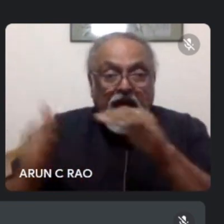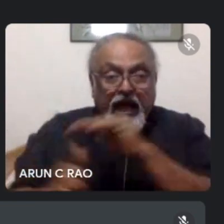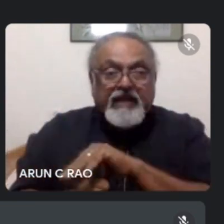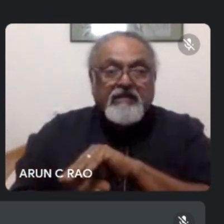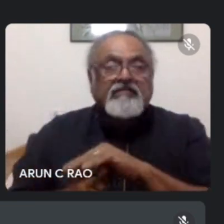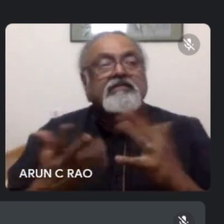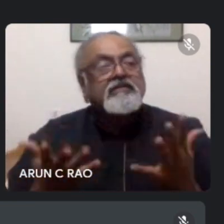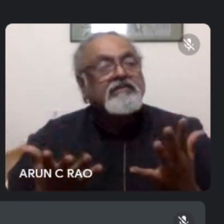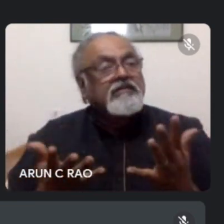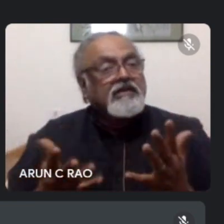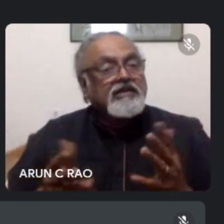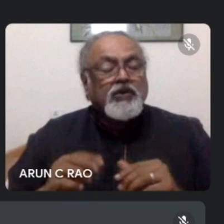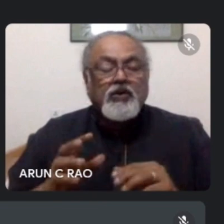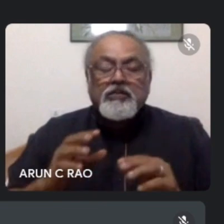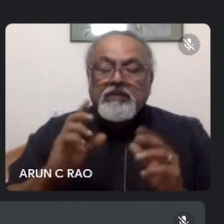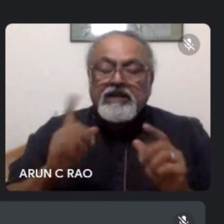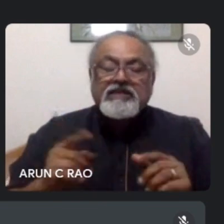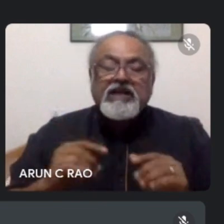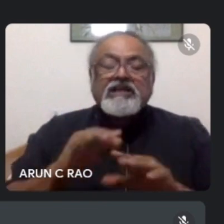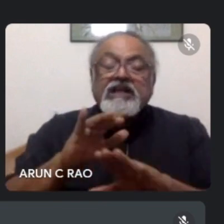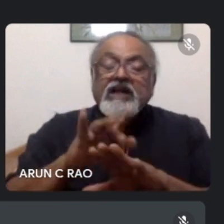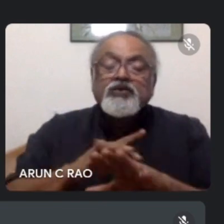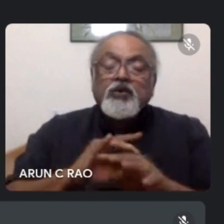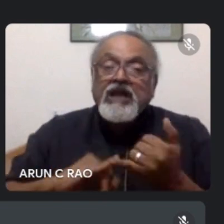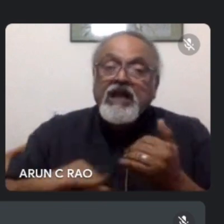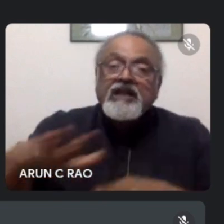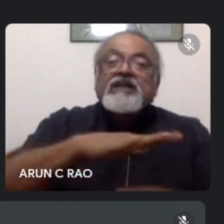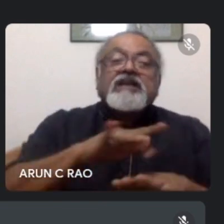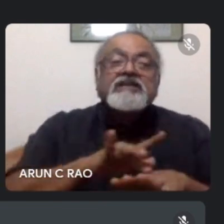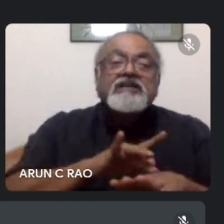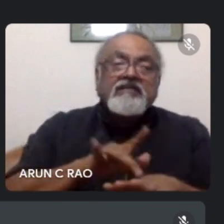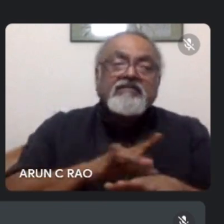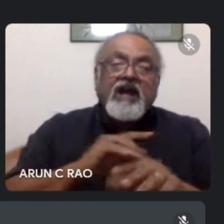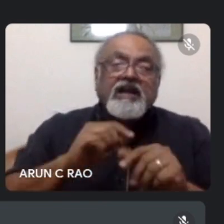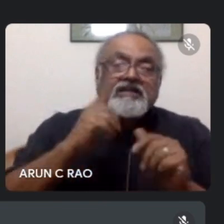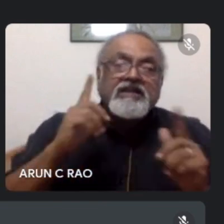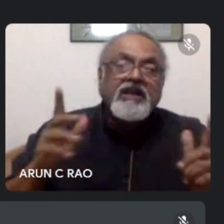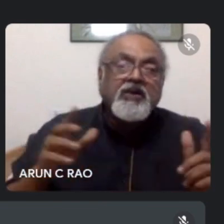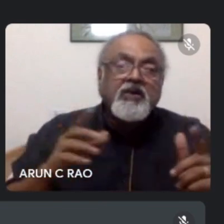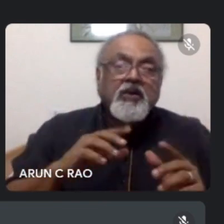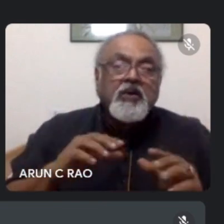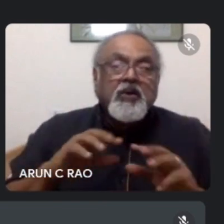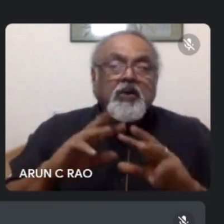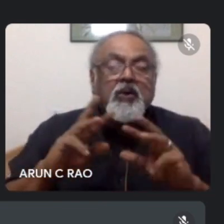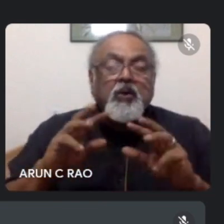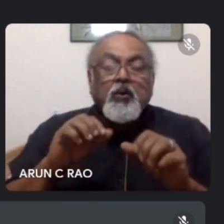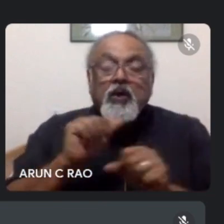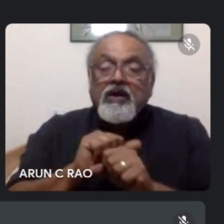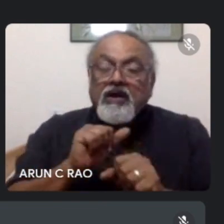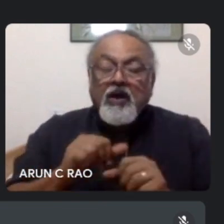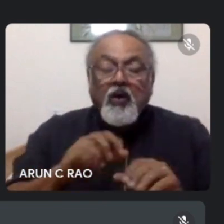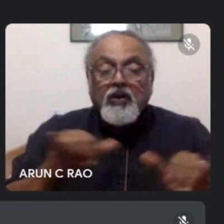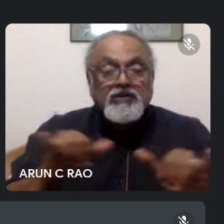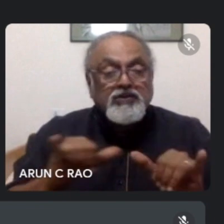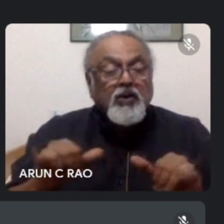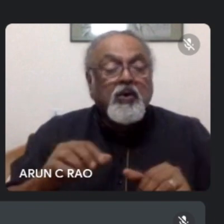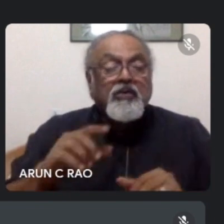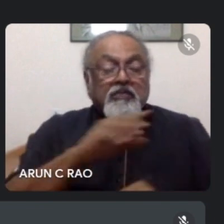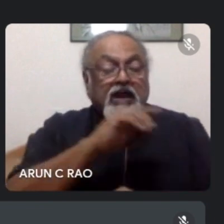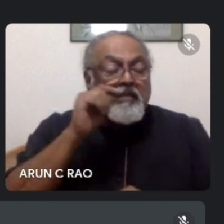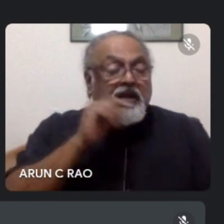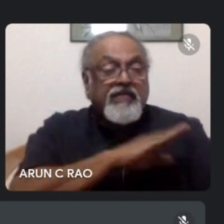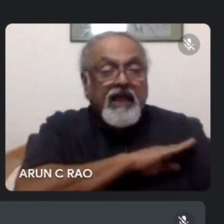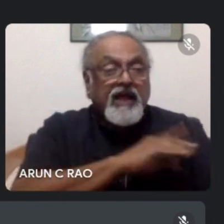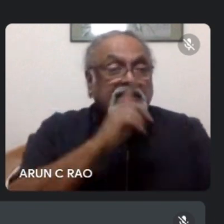destigmatizes it. And also for bringing about talking about the point of working parents, siblings, yeah, you know and about